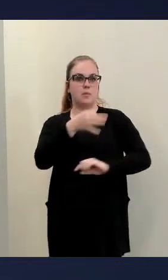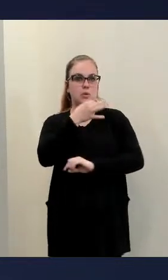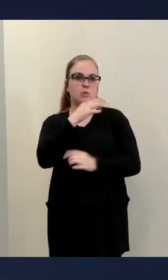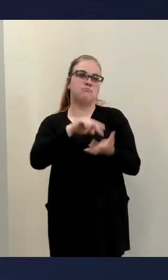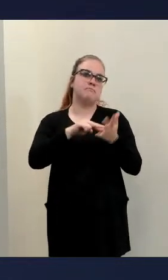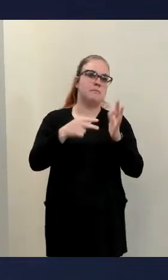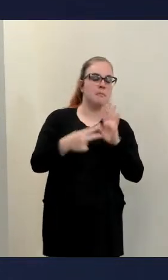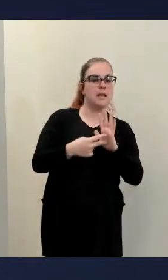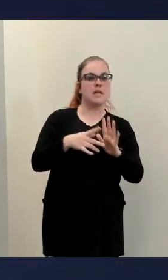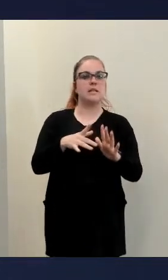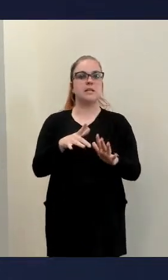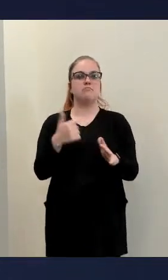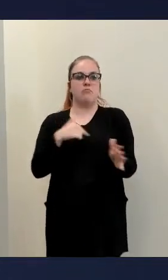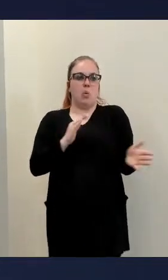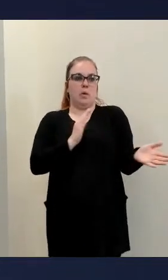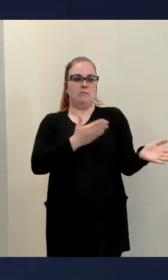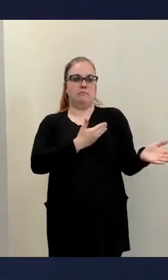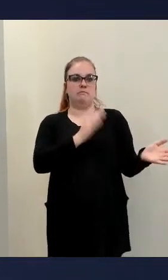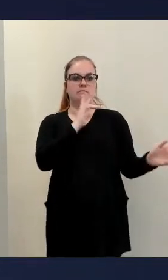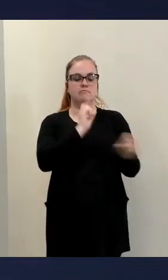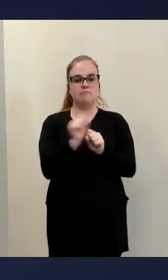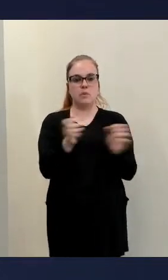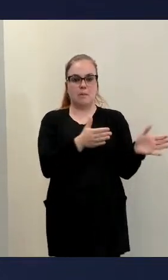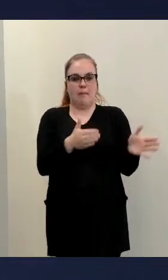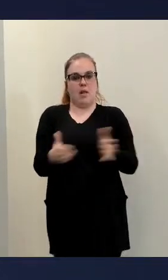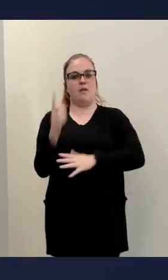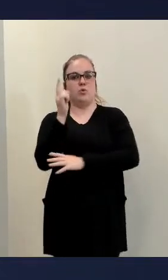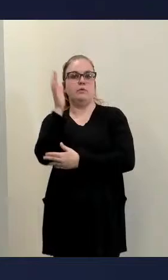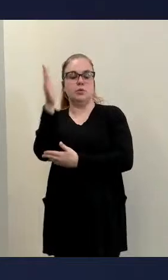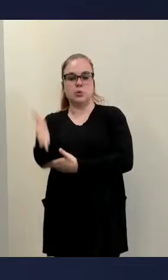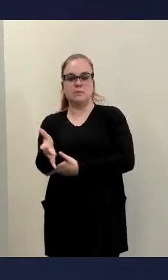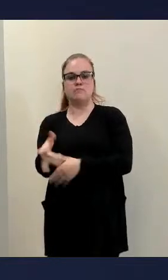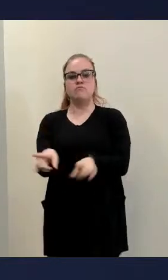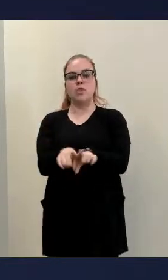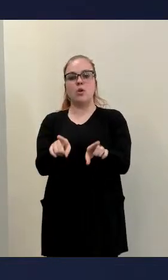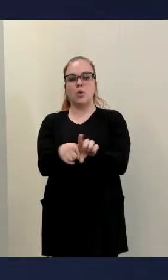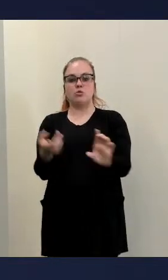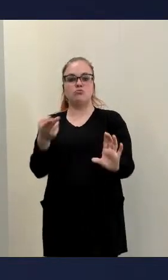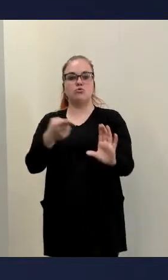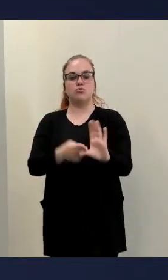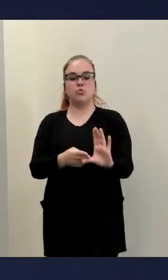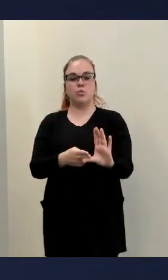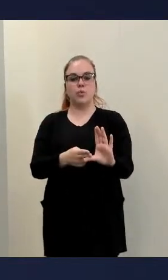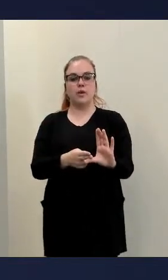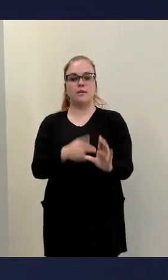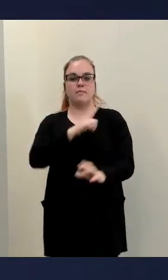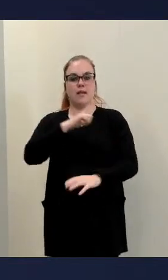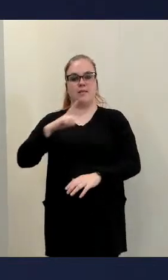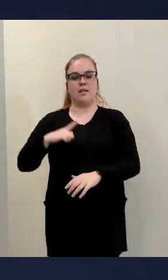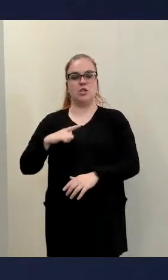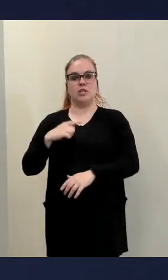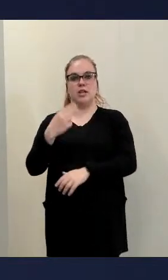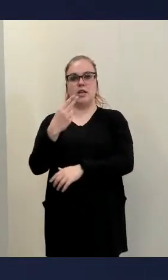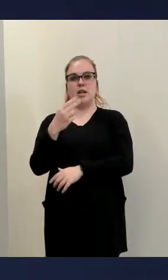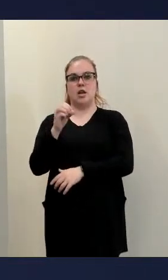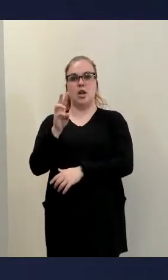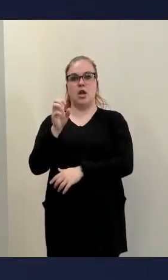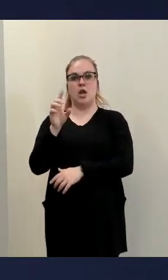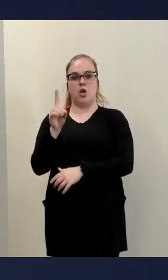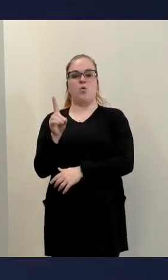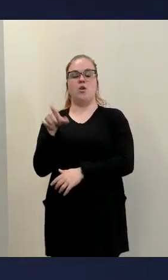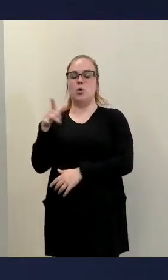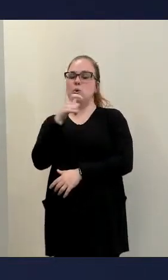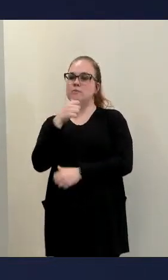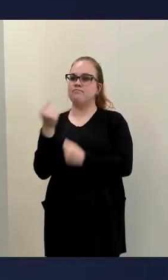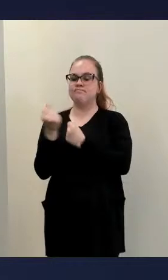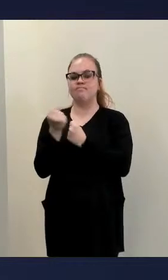means, and actually what we plan on doing with it in the future. We're also joined by Legislator Howard Johnson, who's been a key